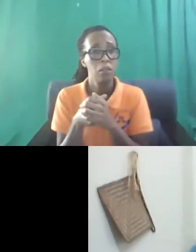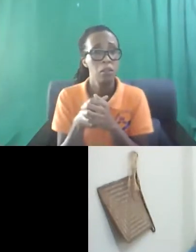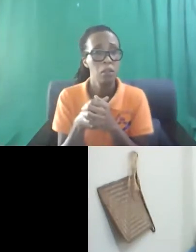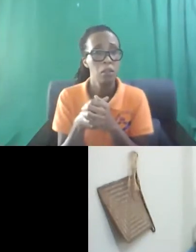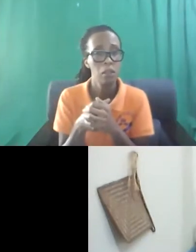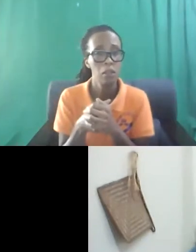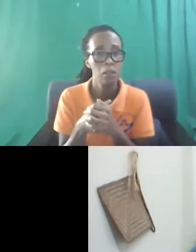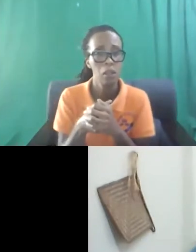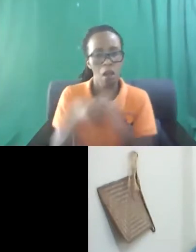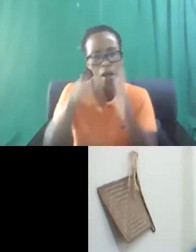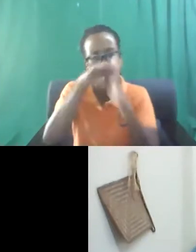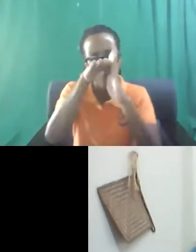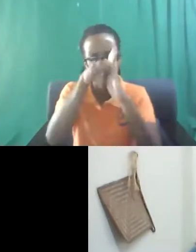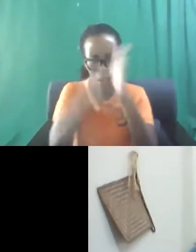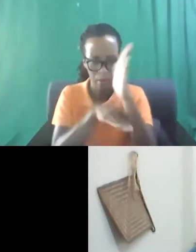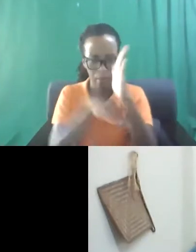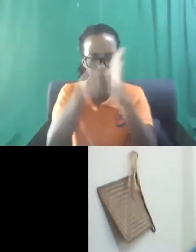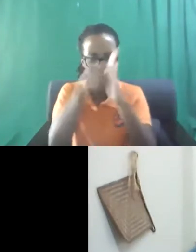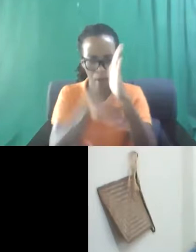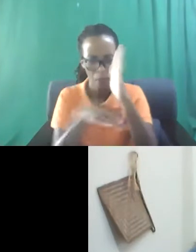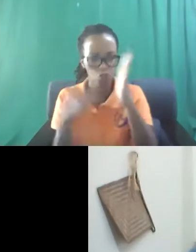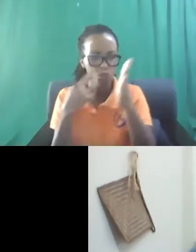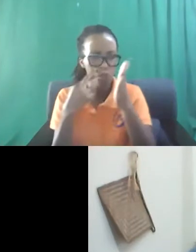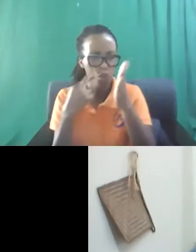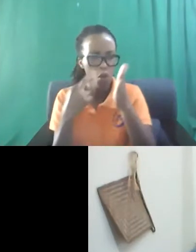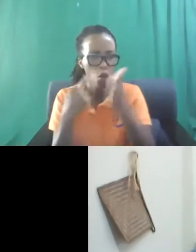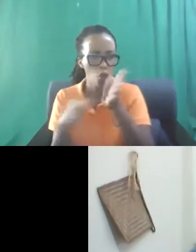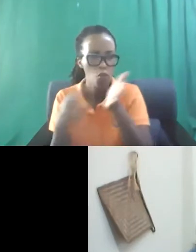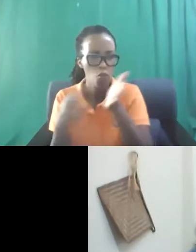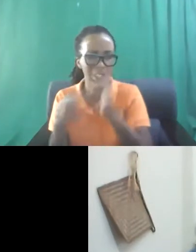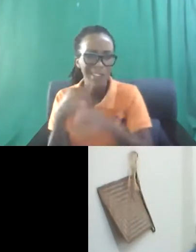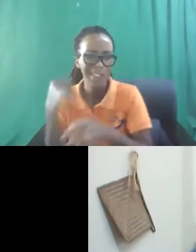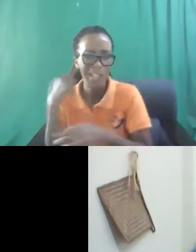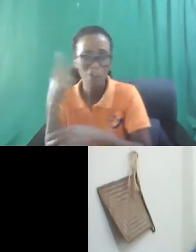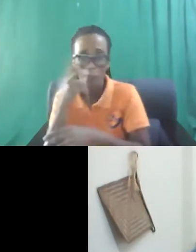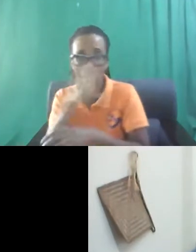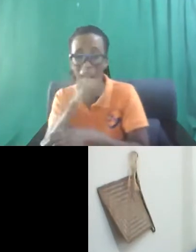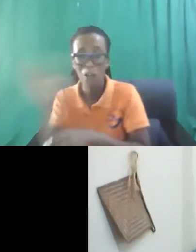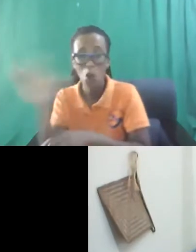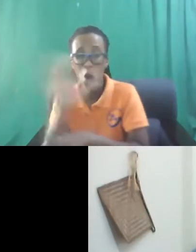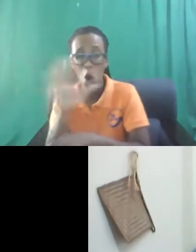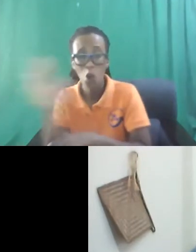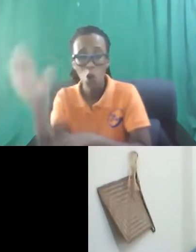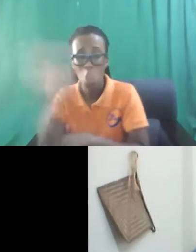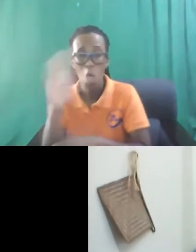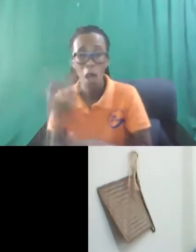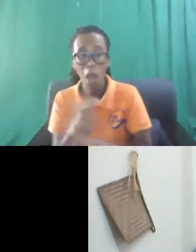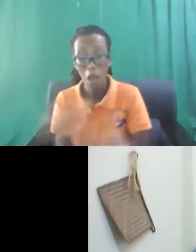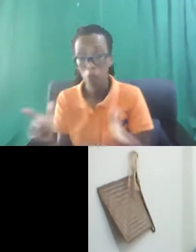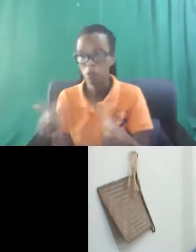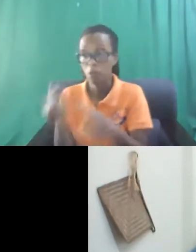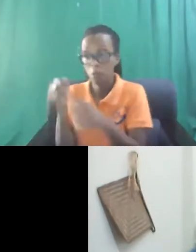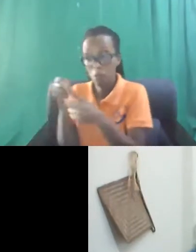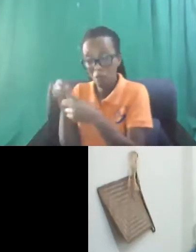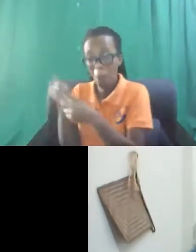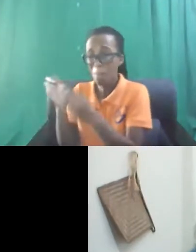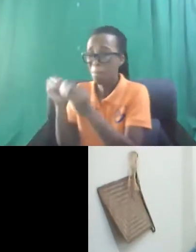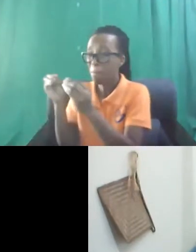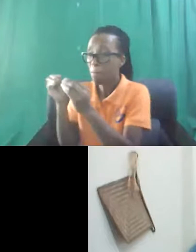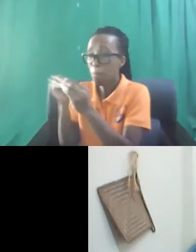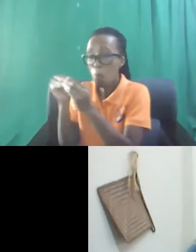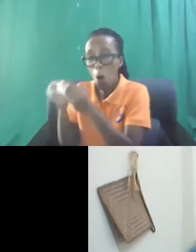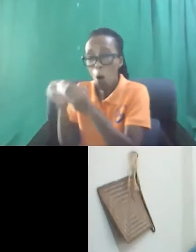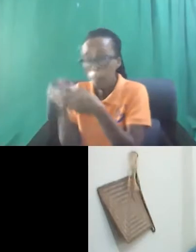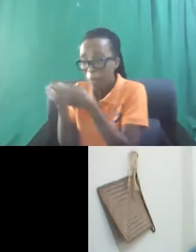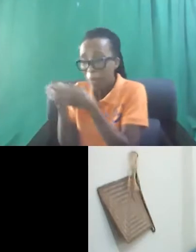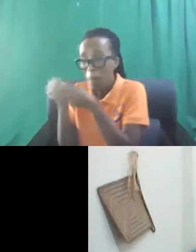less emphasis on deafblind people and their languages. So that's even newer. So I would say within the